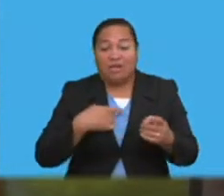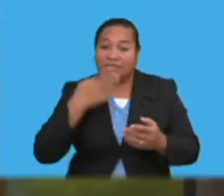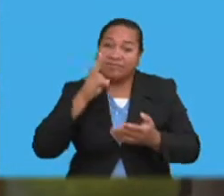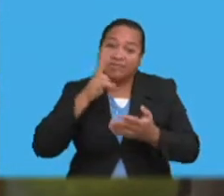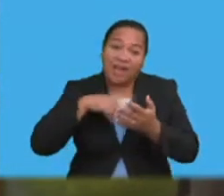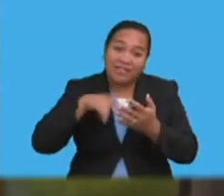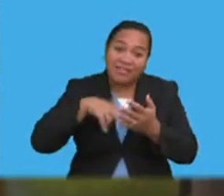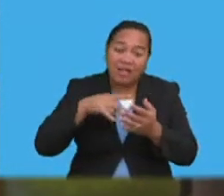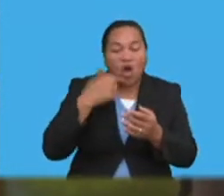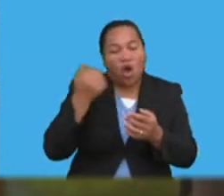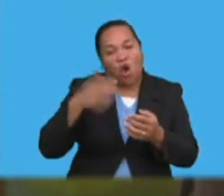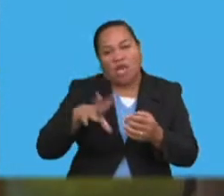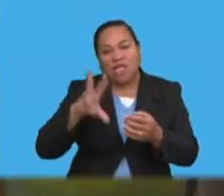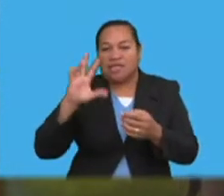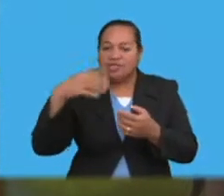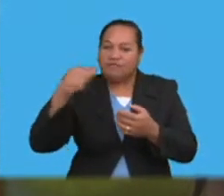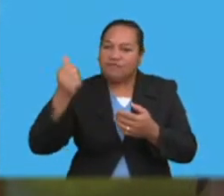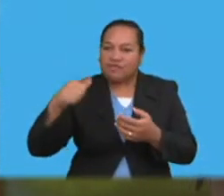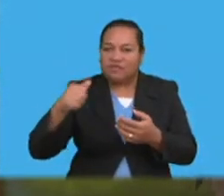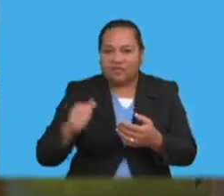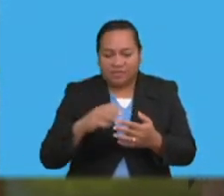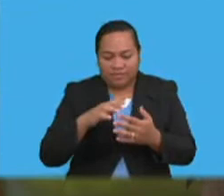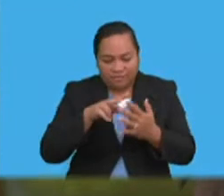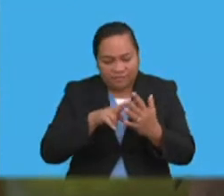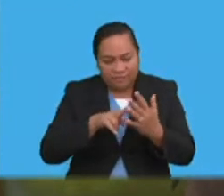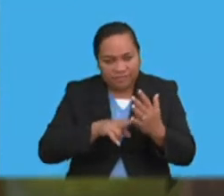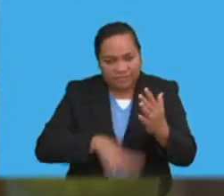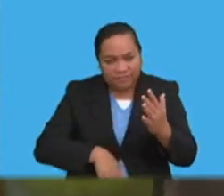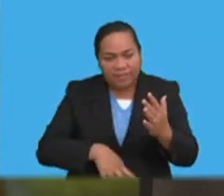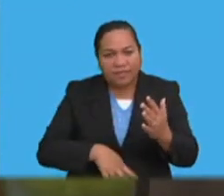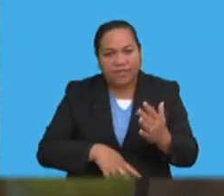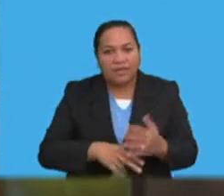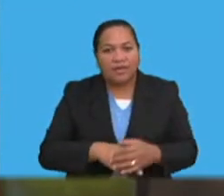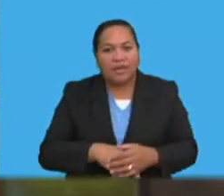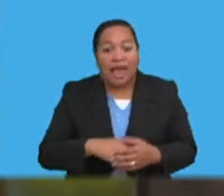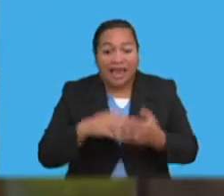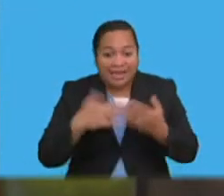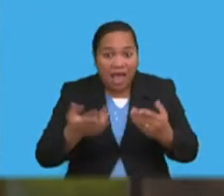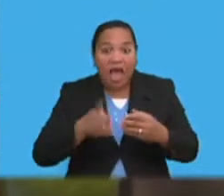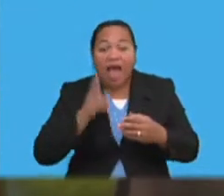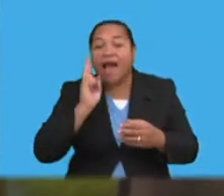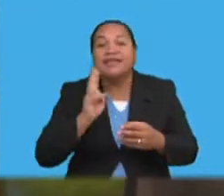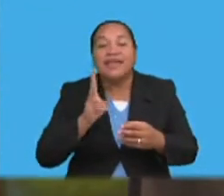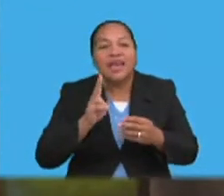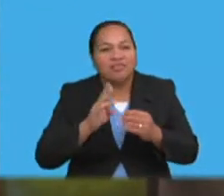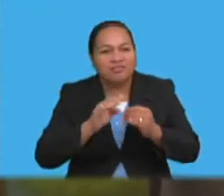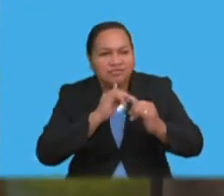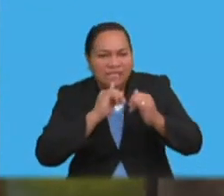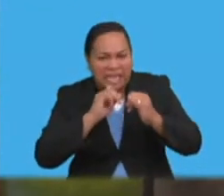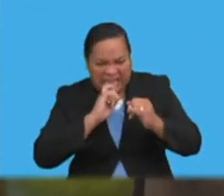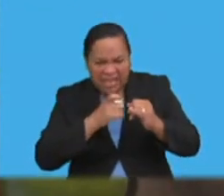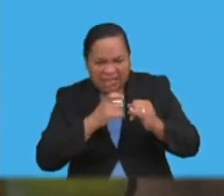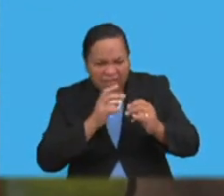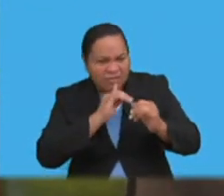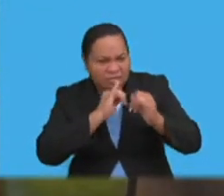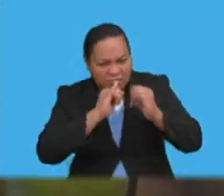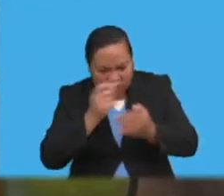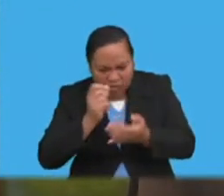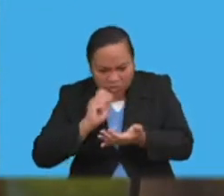done. They're now going through the reconduct of interviews should there be contradicting